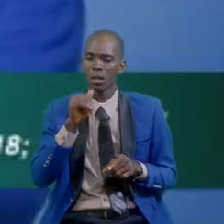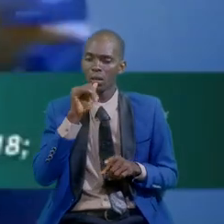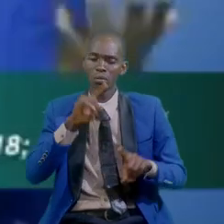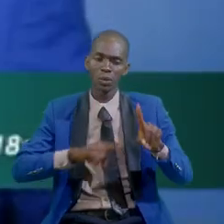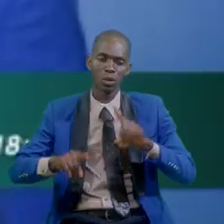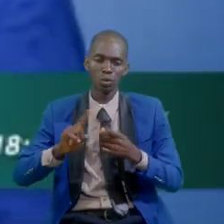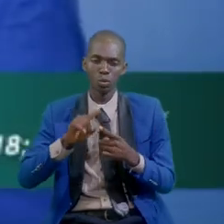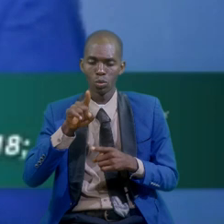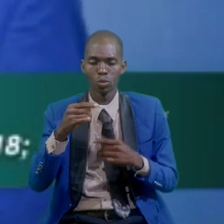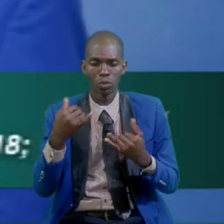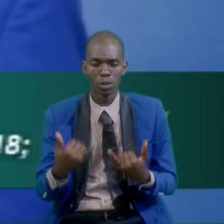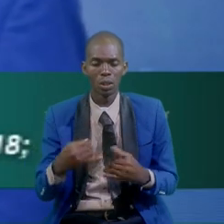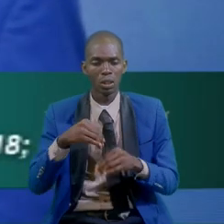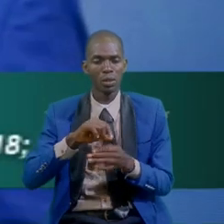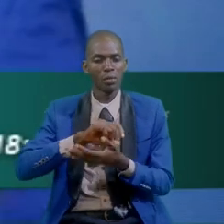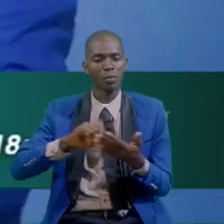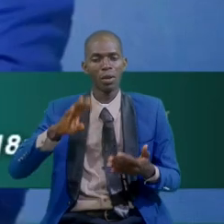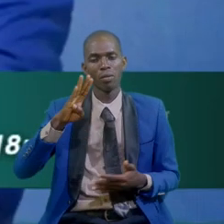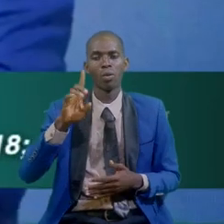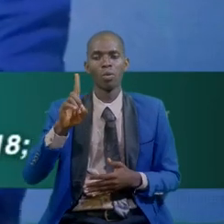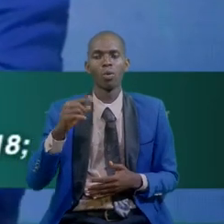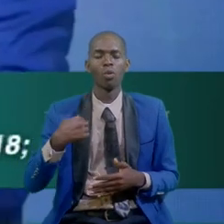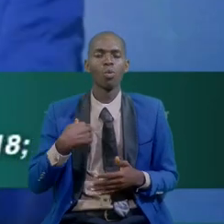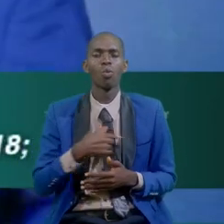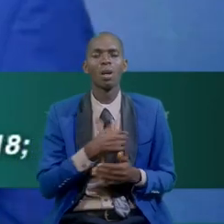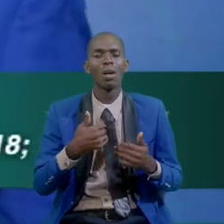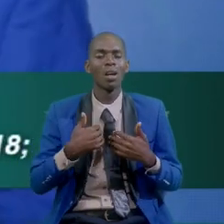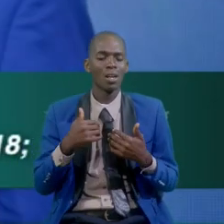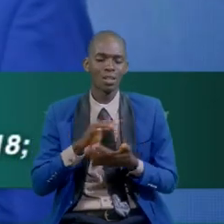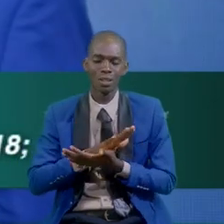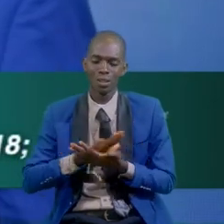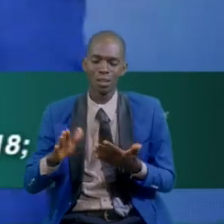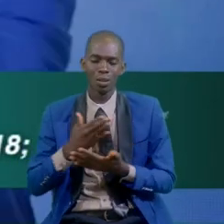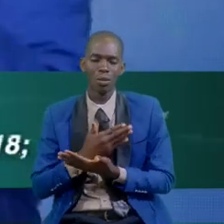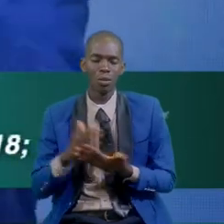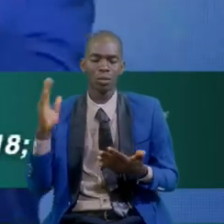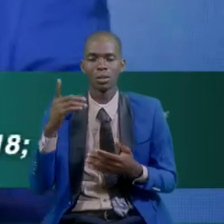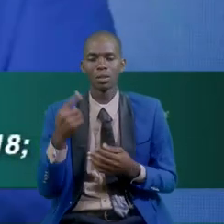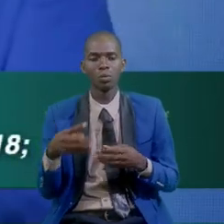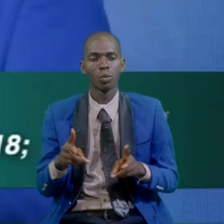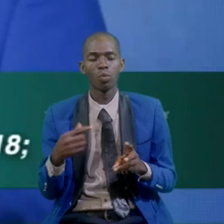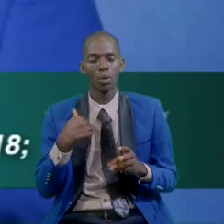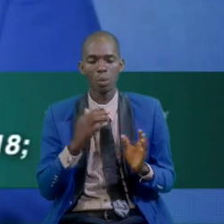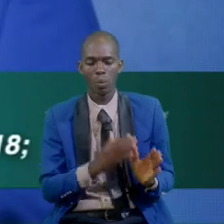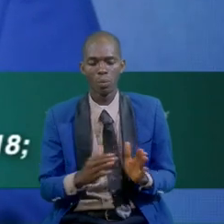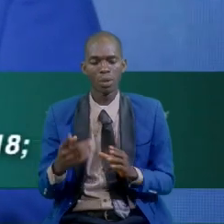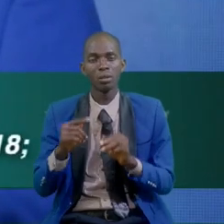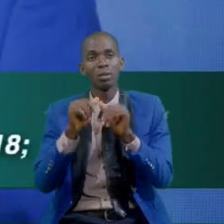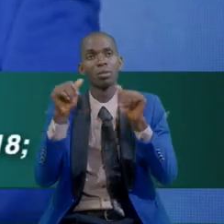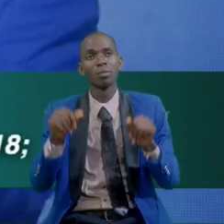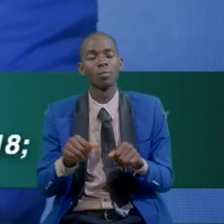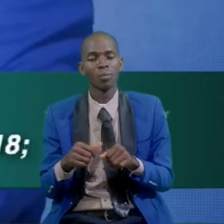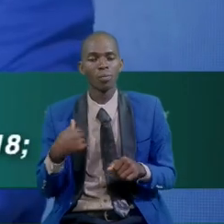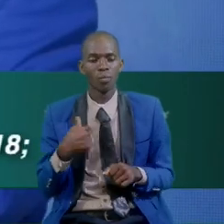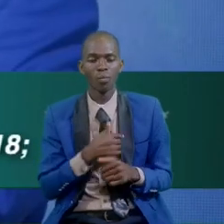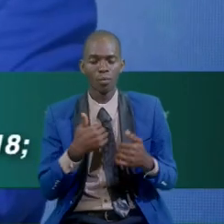We've cleared the way. We've repaired the altar. We've put everything in